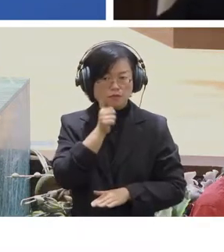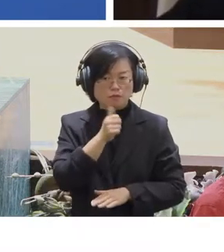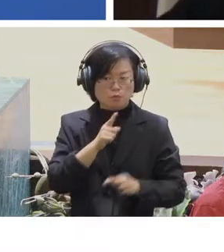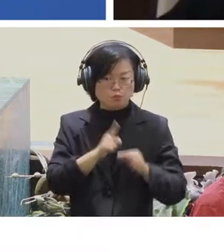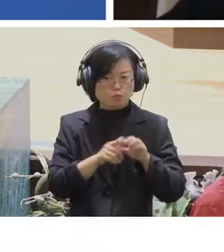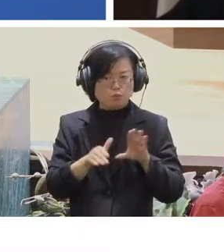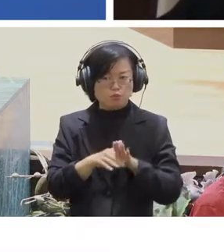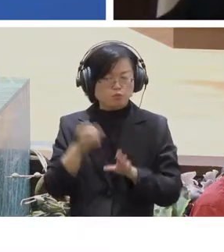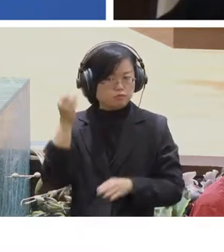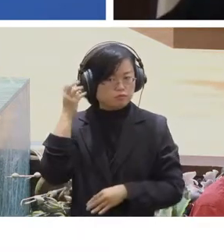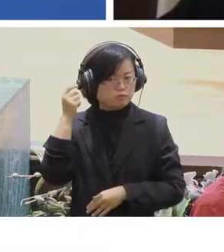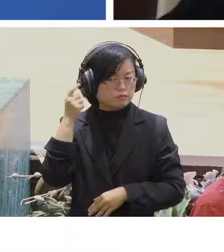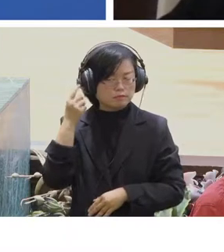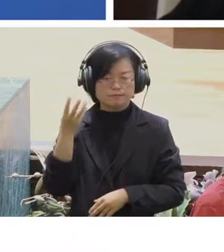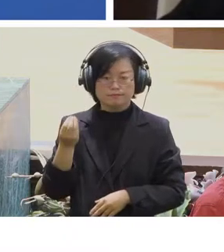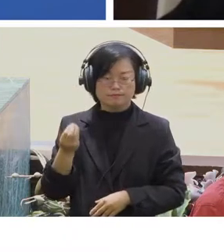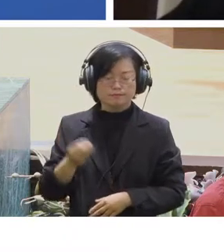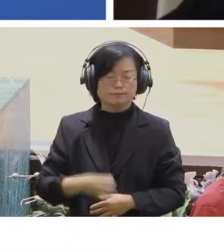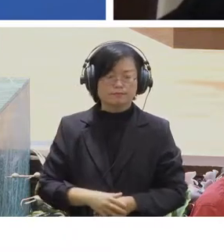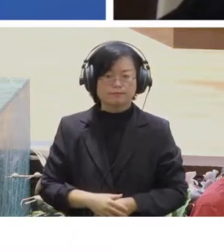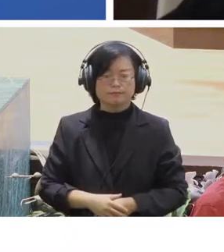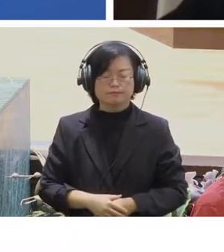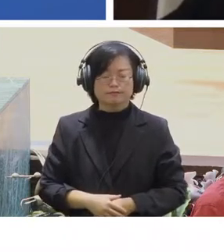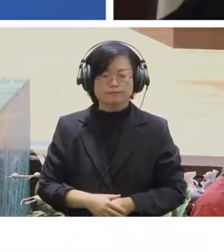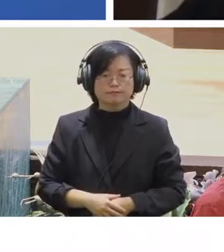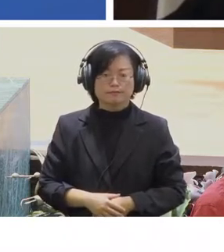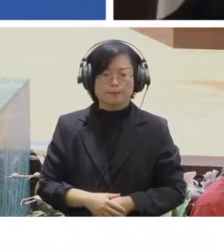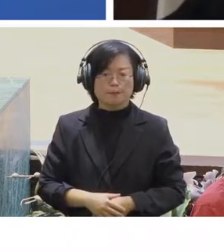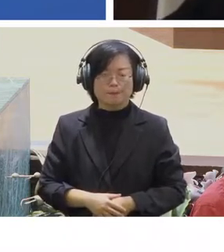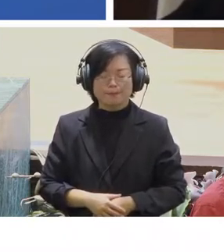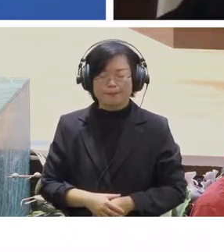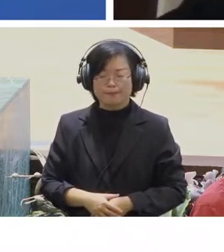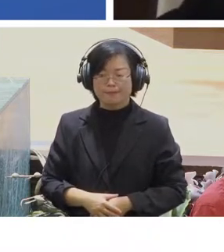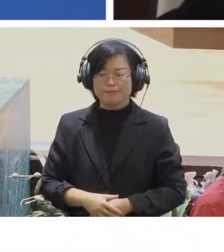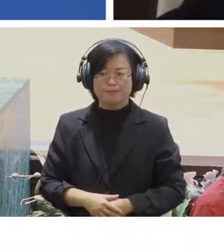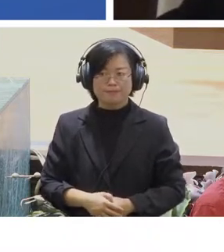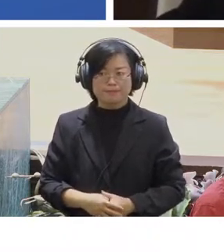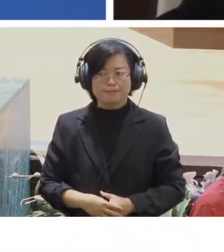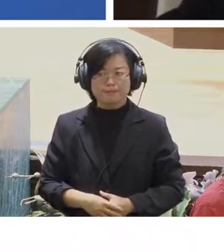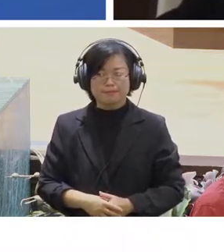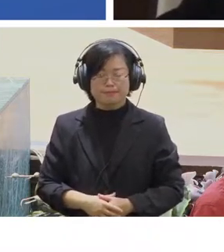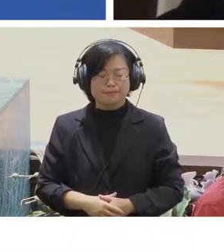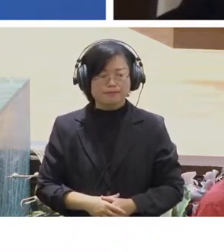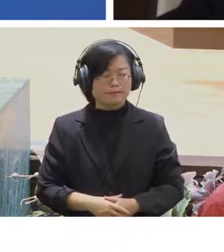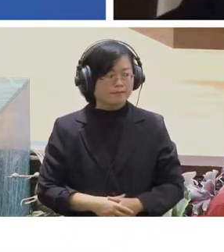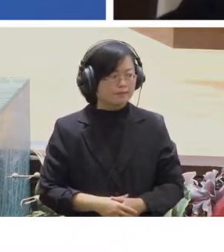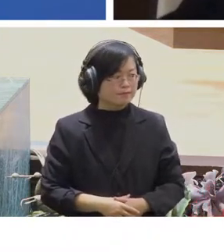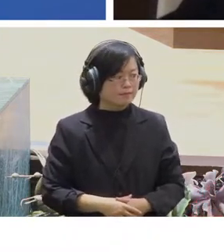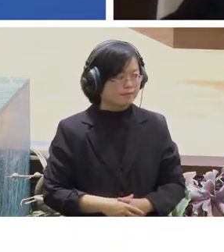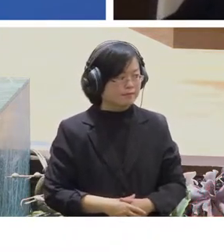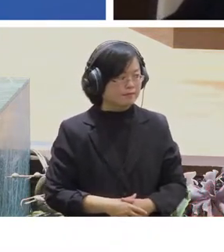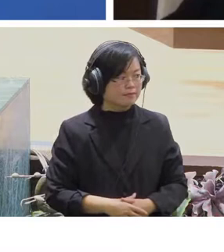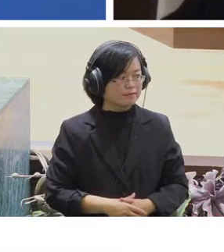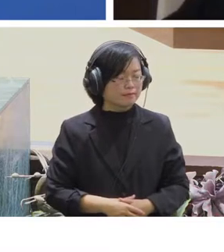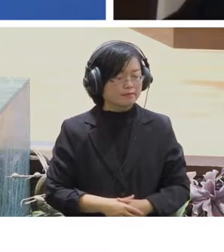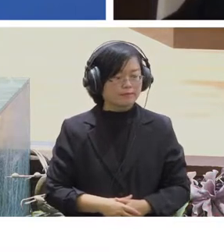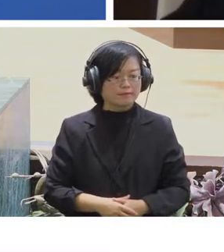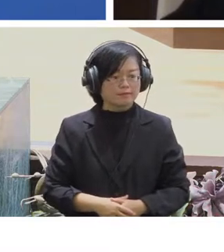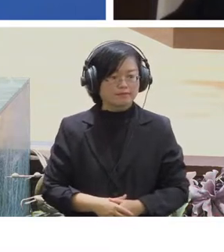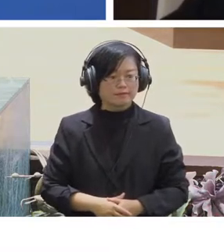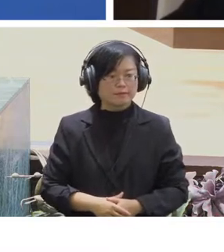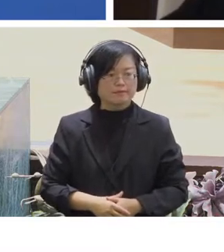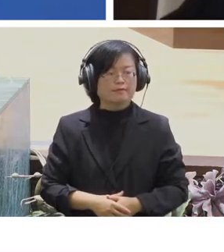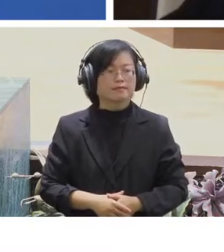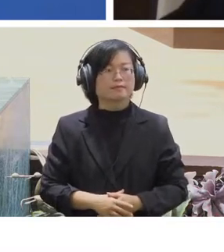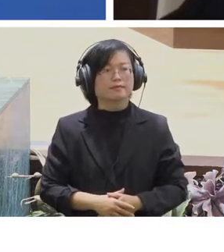things and the trends are changing. And the third question is about